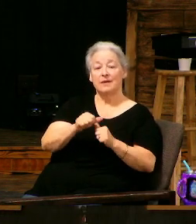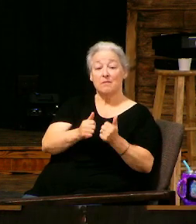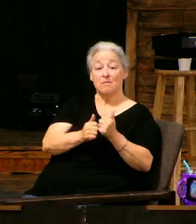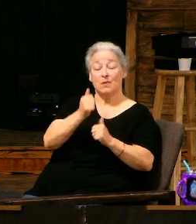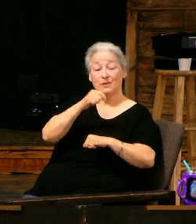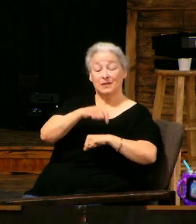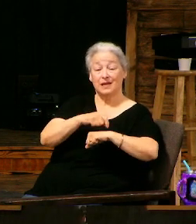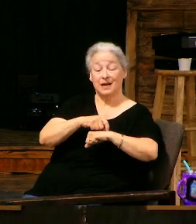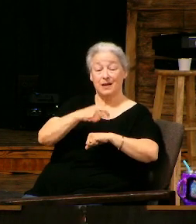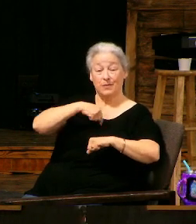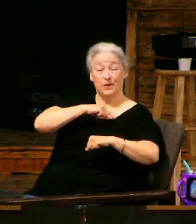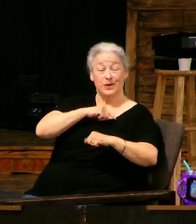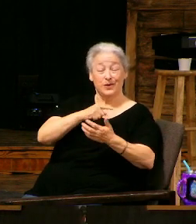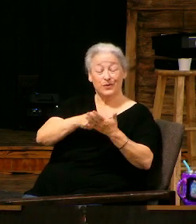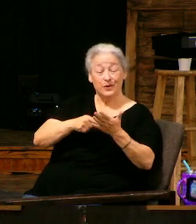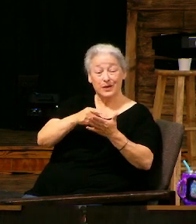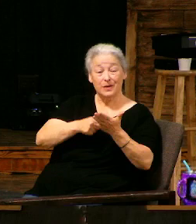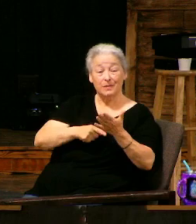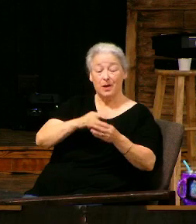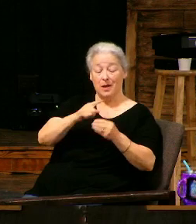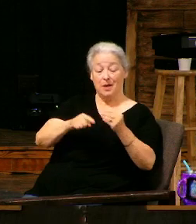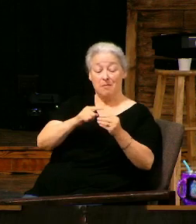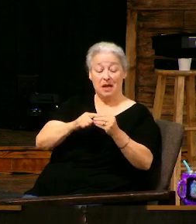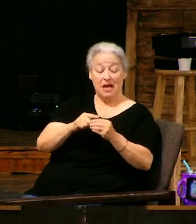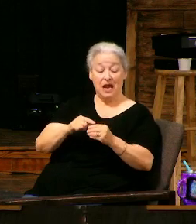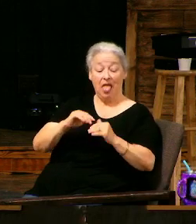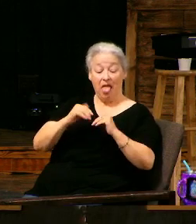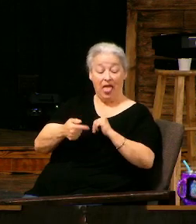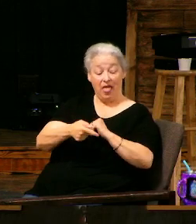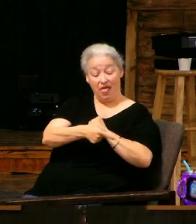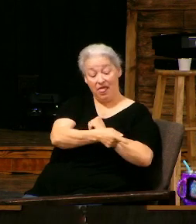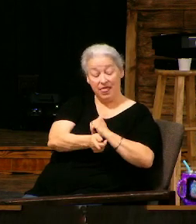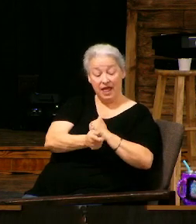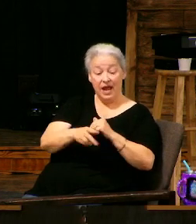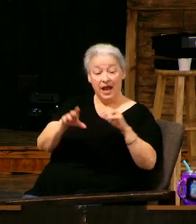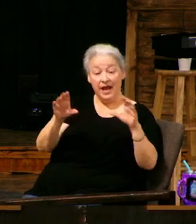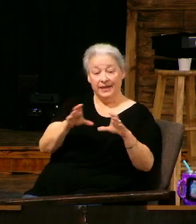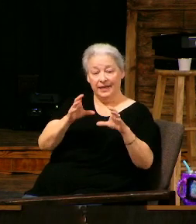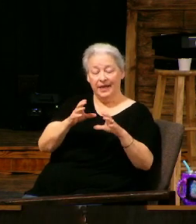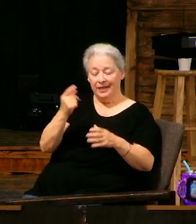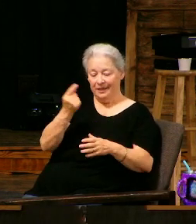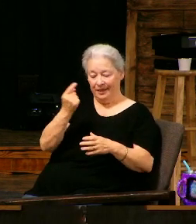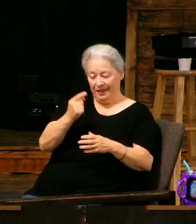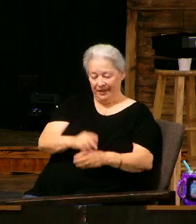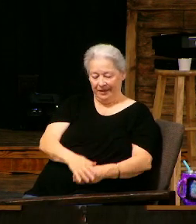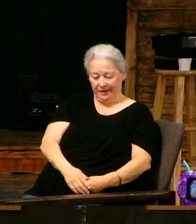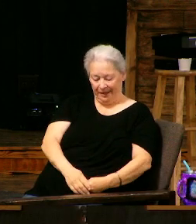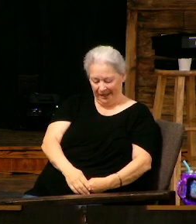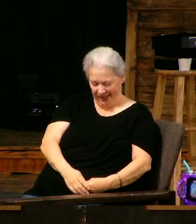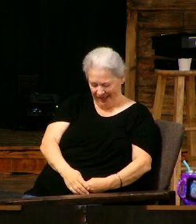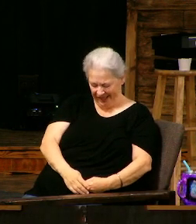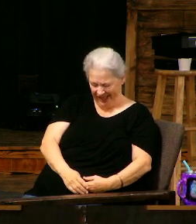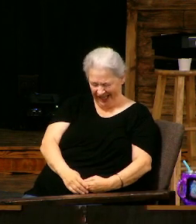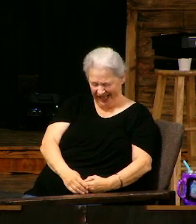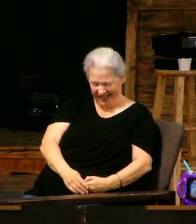about is how they did something, what they said and how they said it,